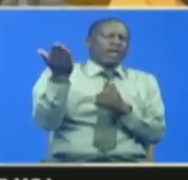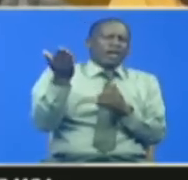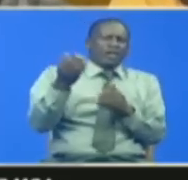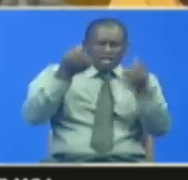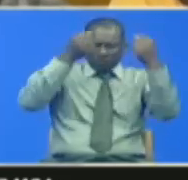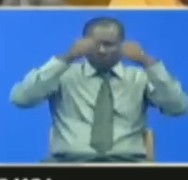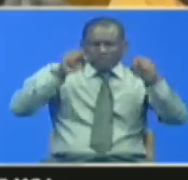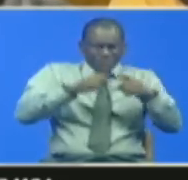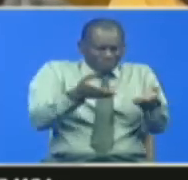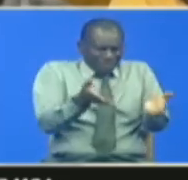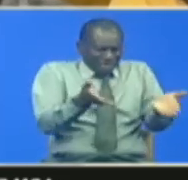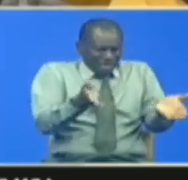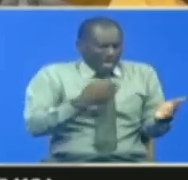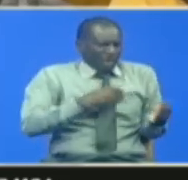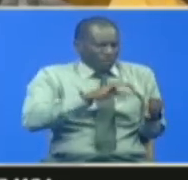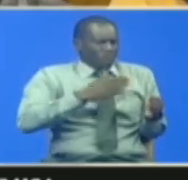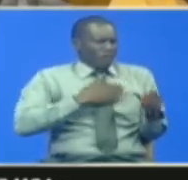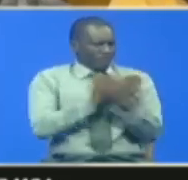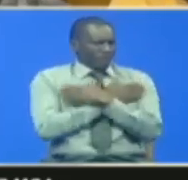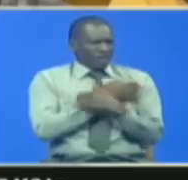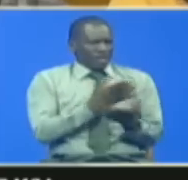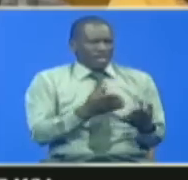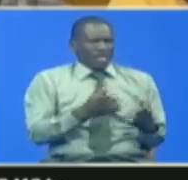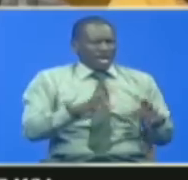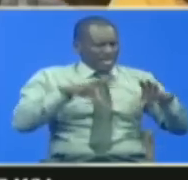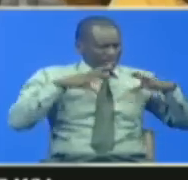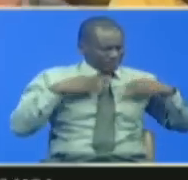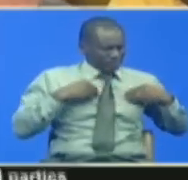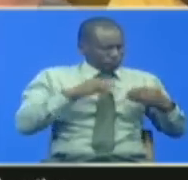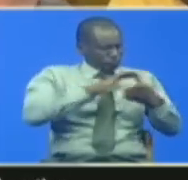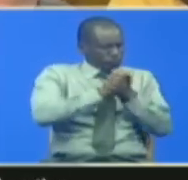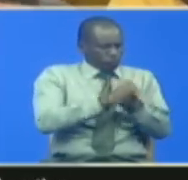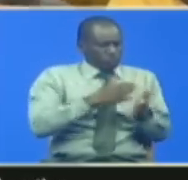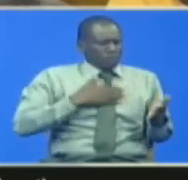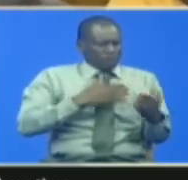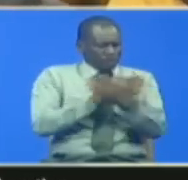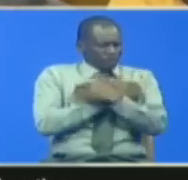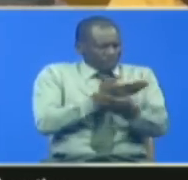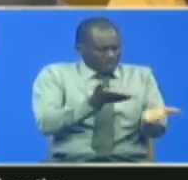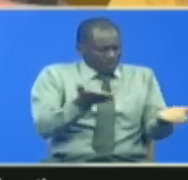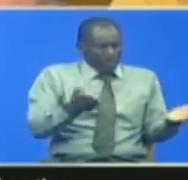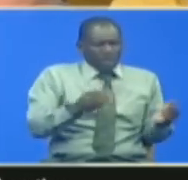hapa chini kuna hasla mwenzangu nami ninamkumbatia. Mabaya hayo.